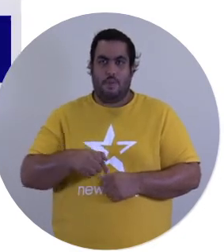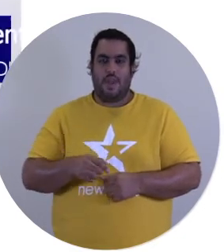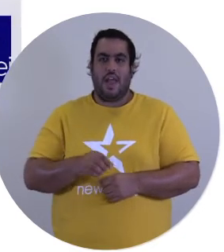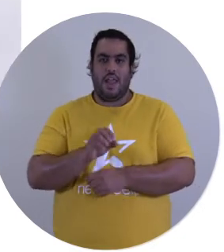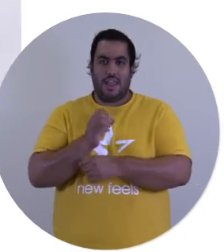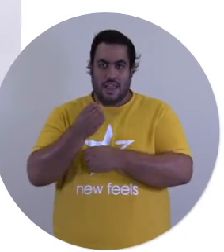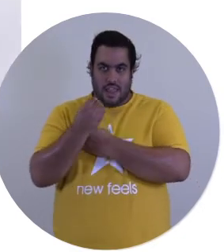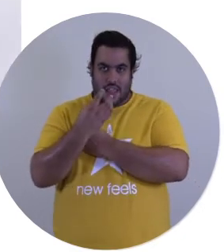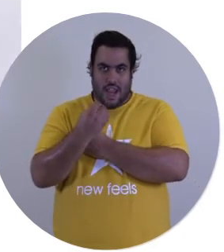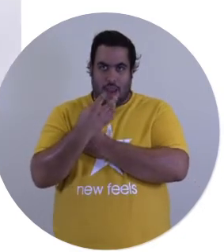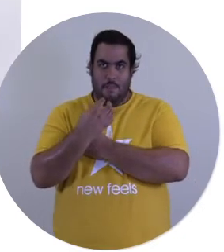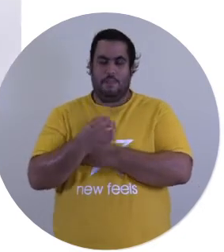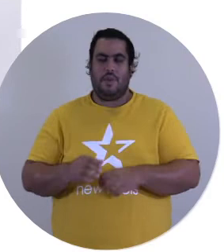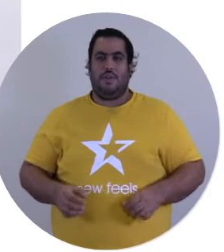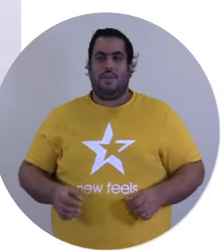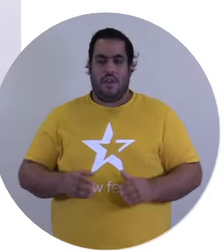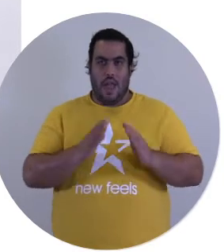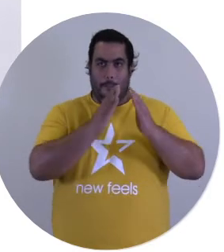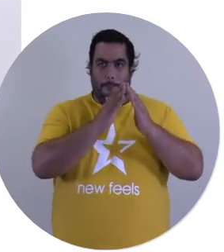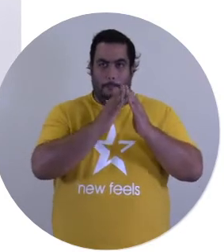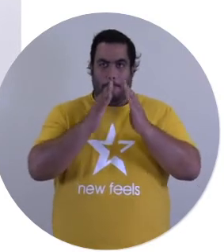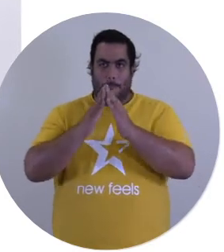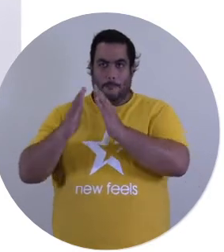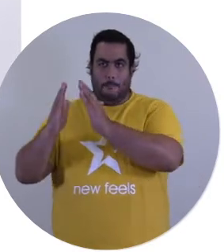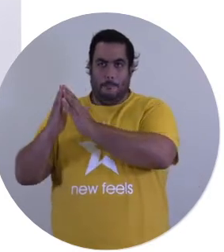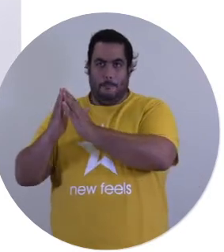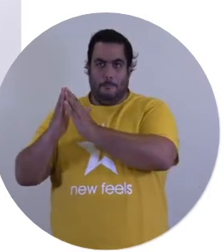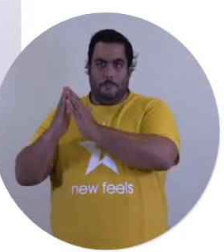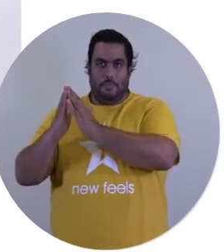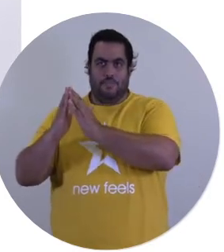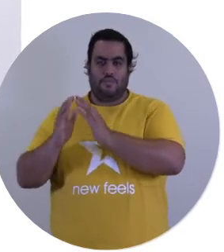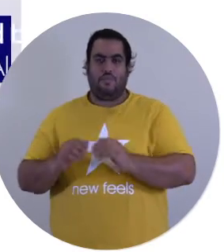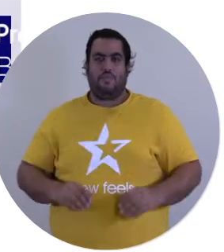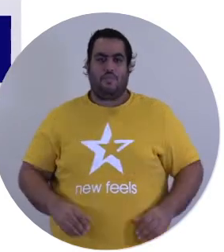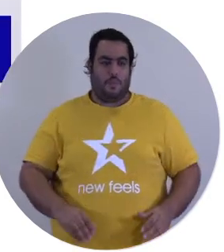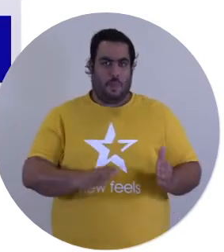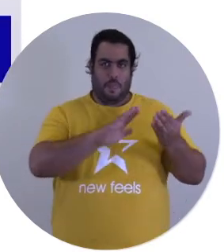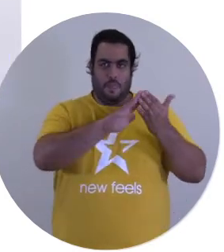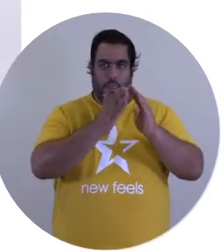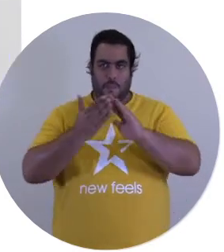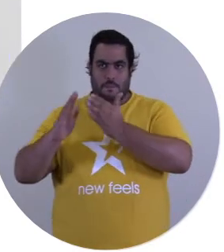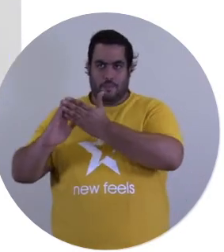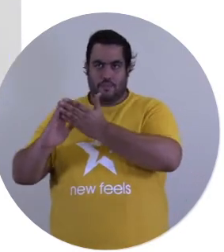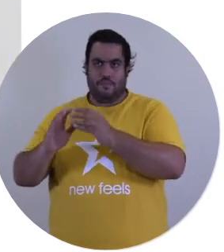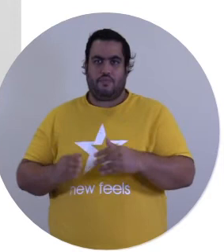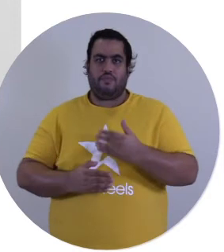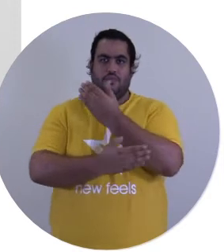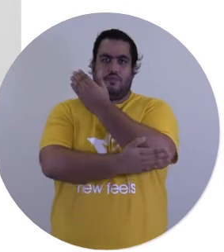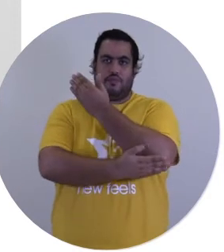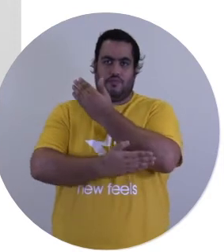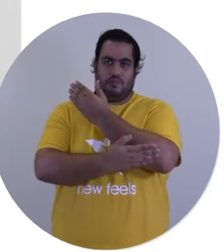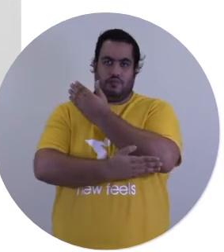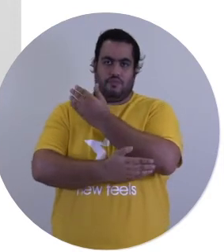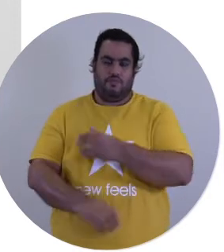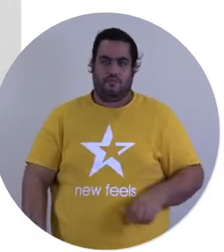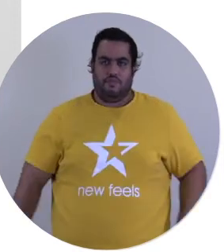start answering or reading about the episode more, here are a few tips to answer the set book questions. First, make